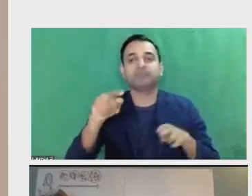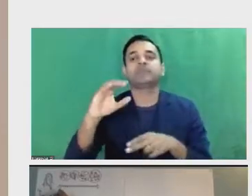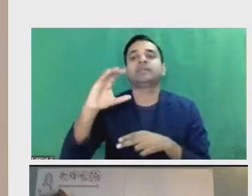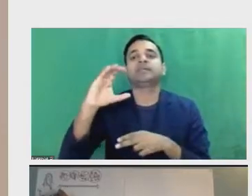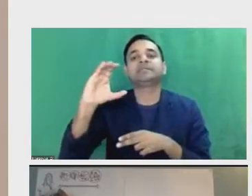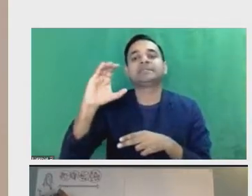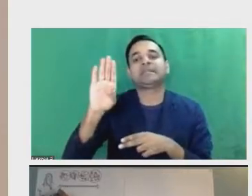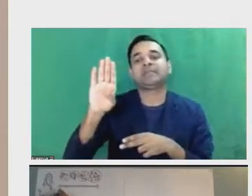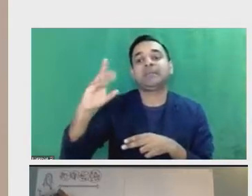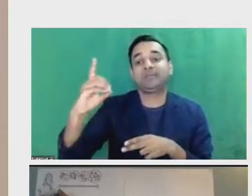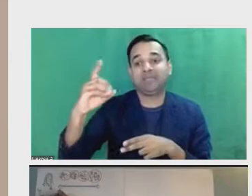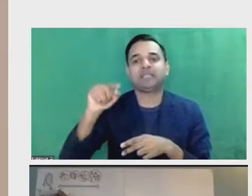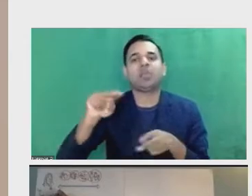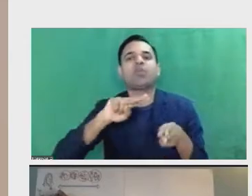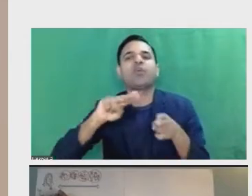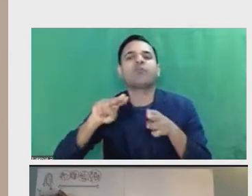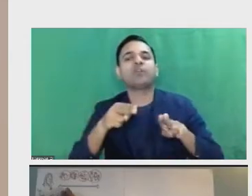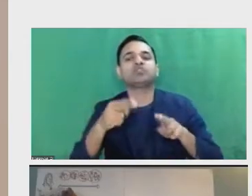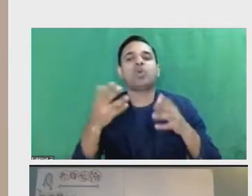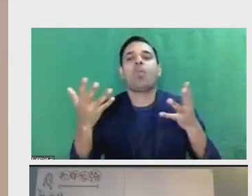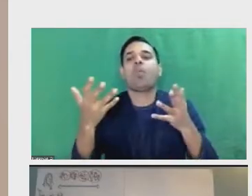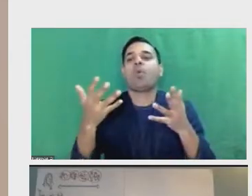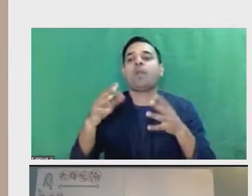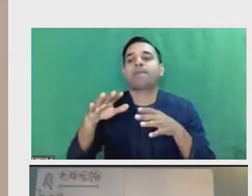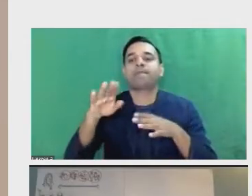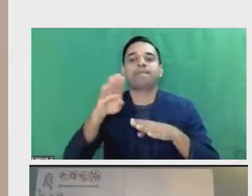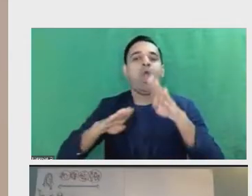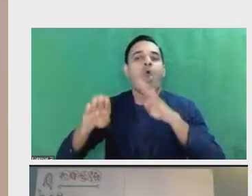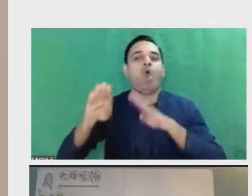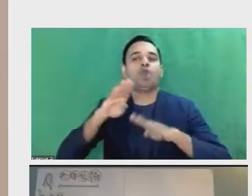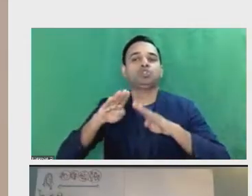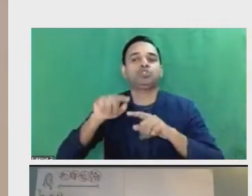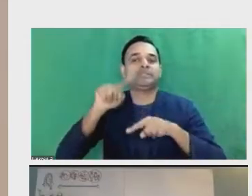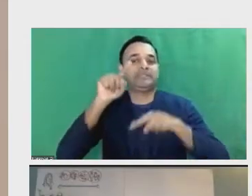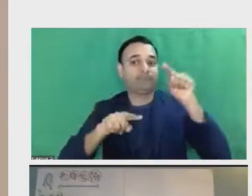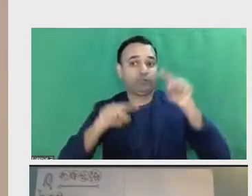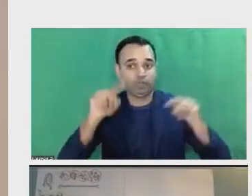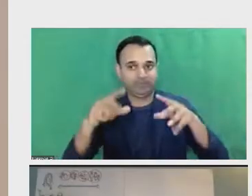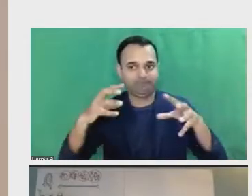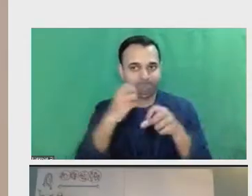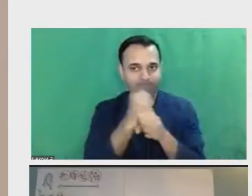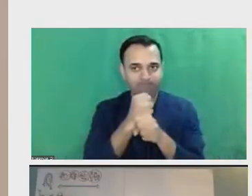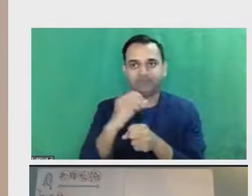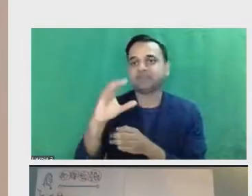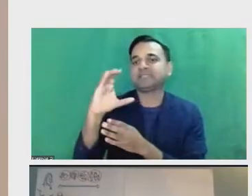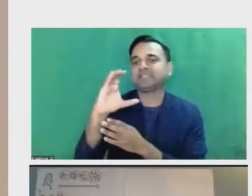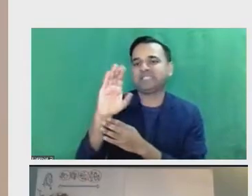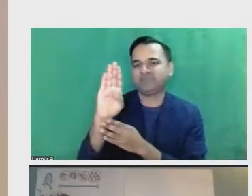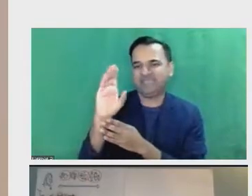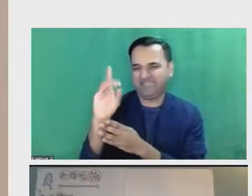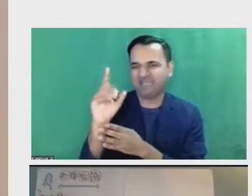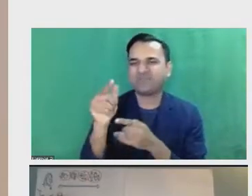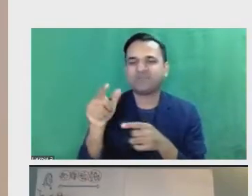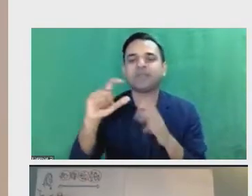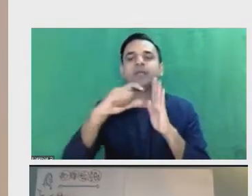and affirms the need for the full participation of women in the implementation of the convention. Subsequently, the general principle